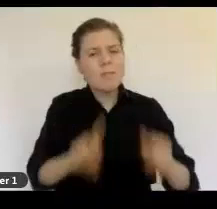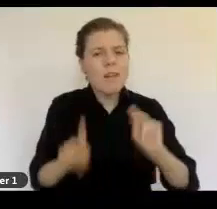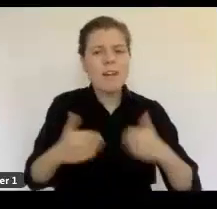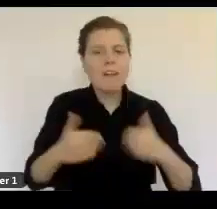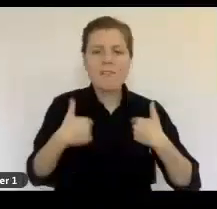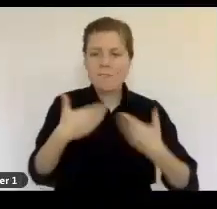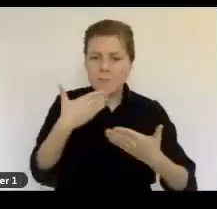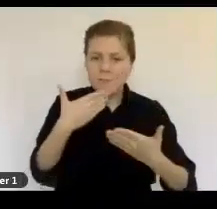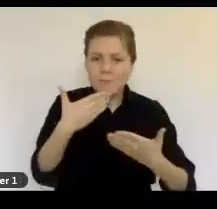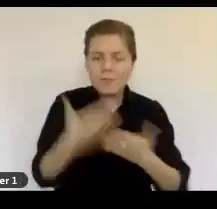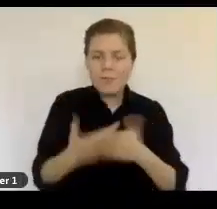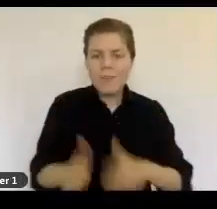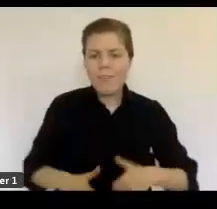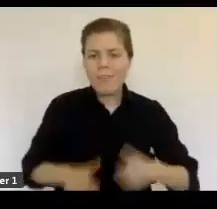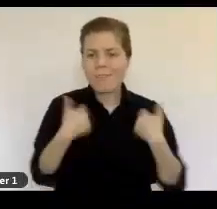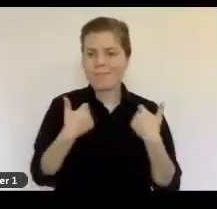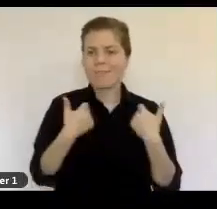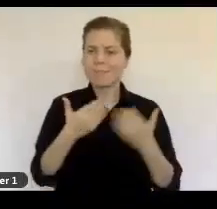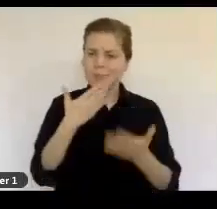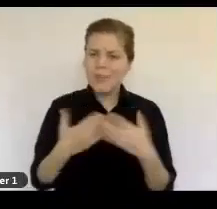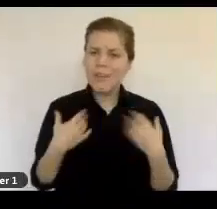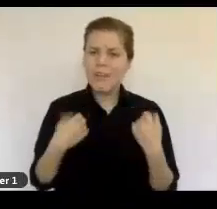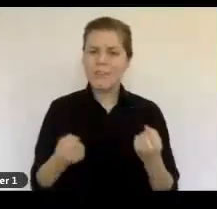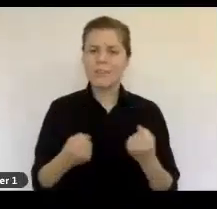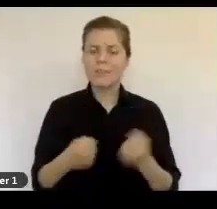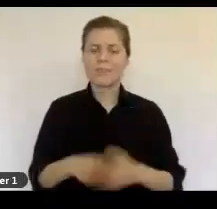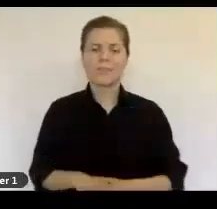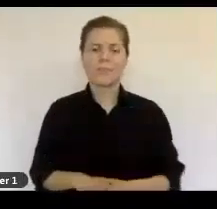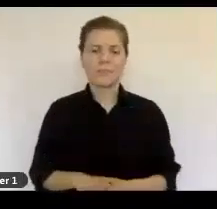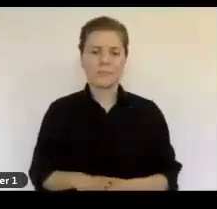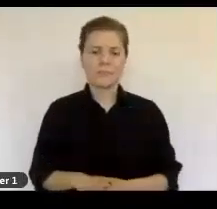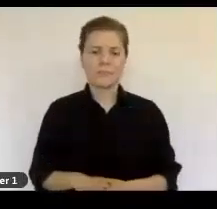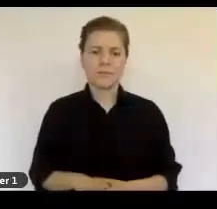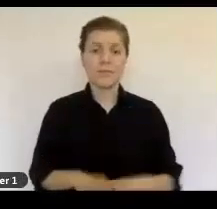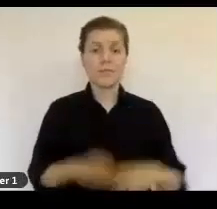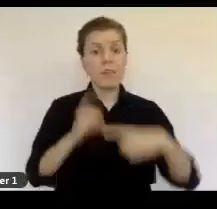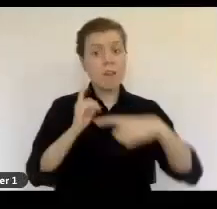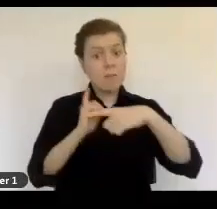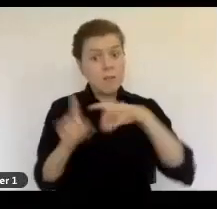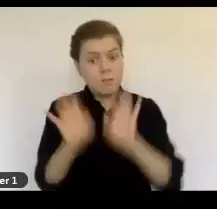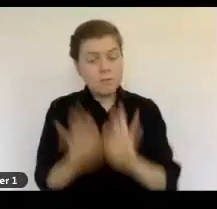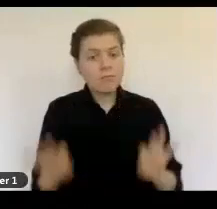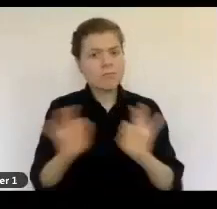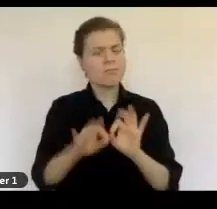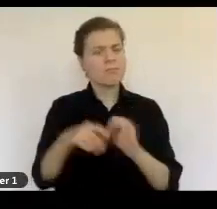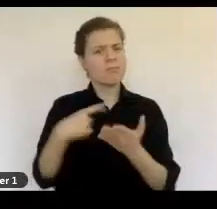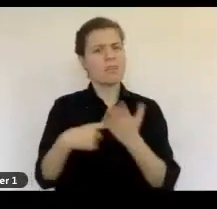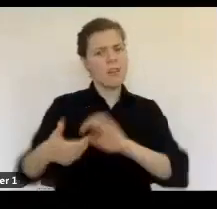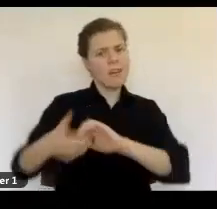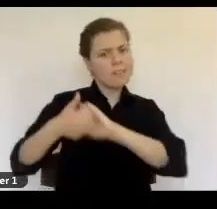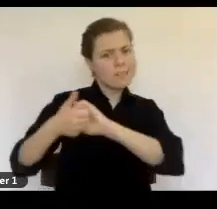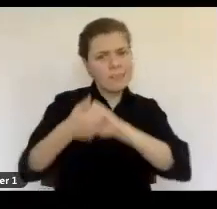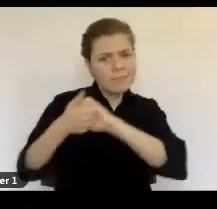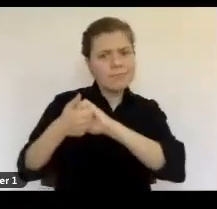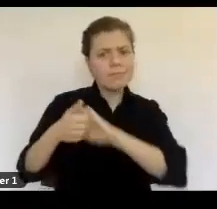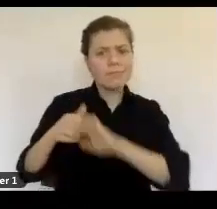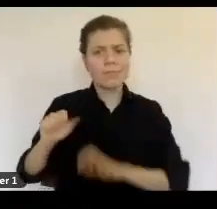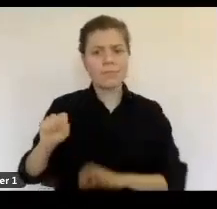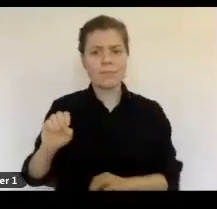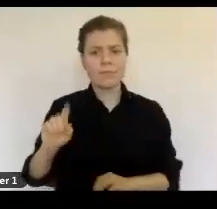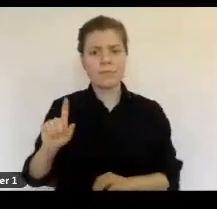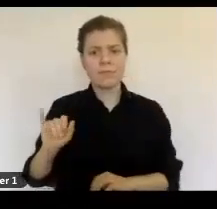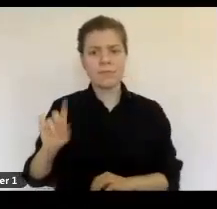opportunities, or maybe you could say the possibilities for having health and for living a good life, the fair distribution of